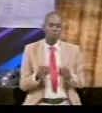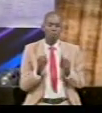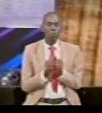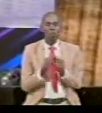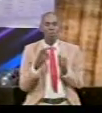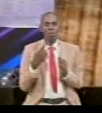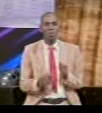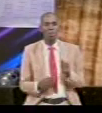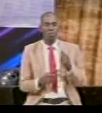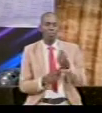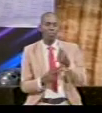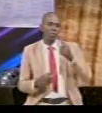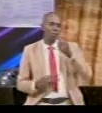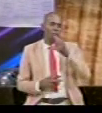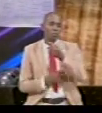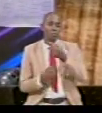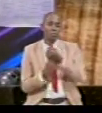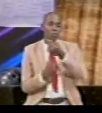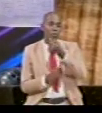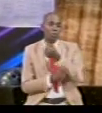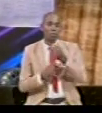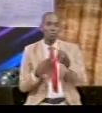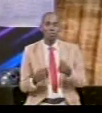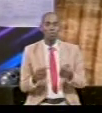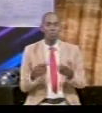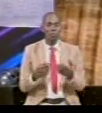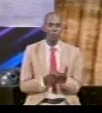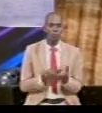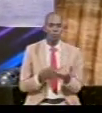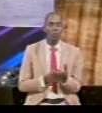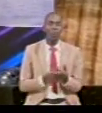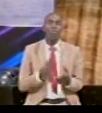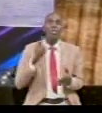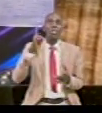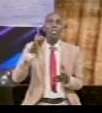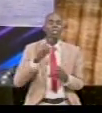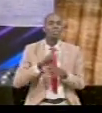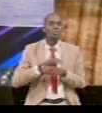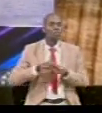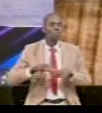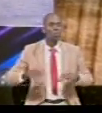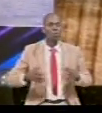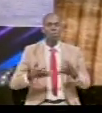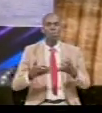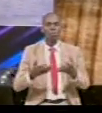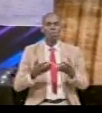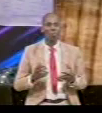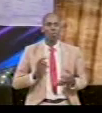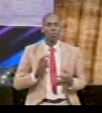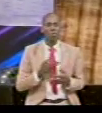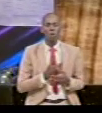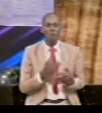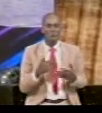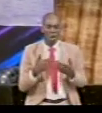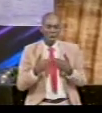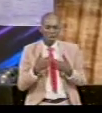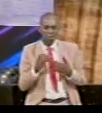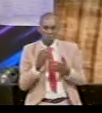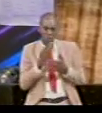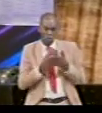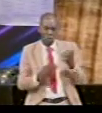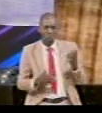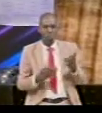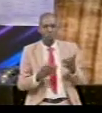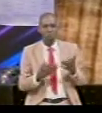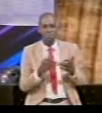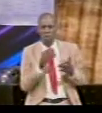gospel and with the reality of the gospel. He doesn't want us adding something, subtracting